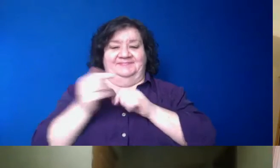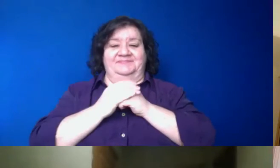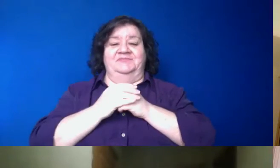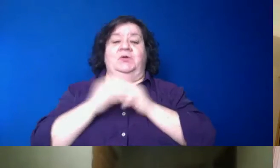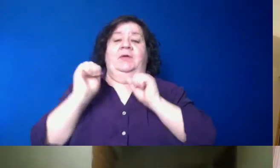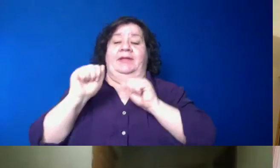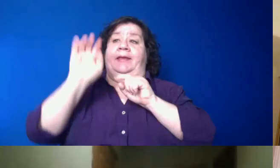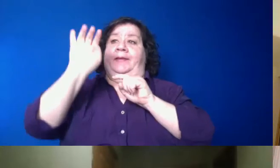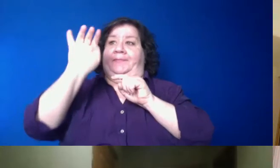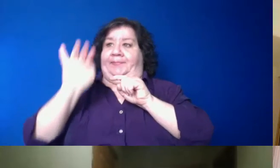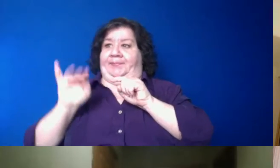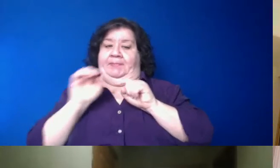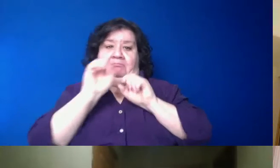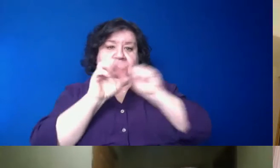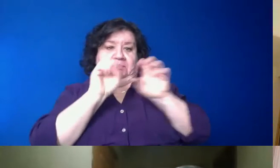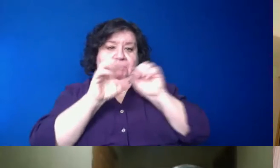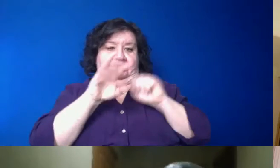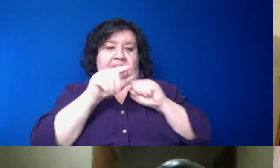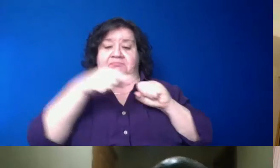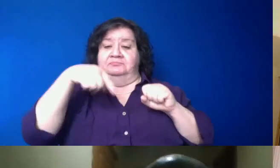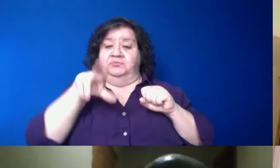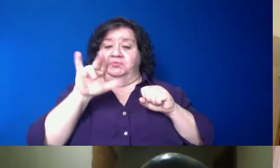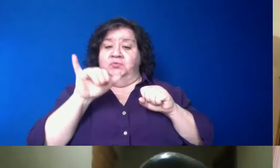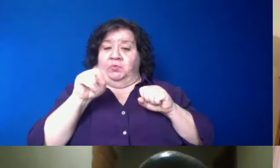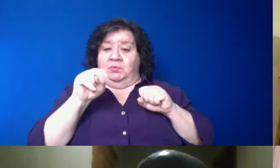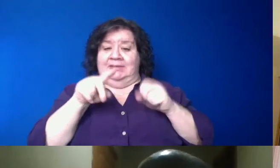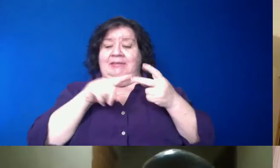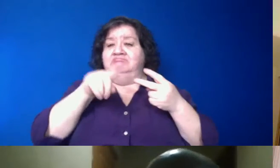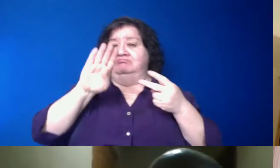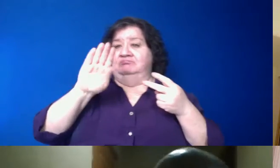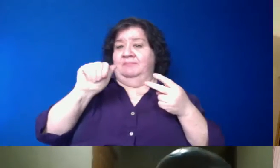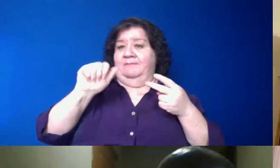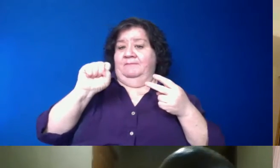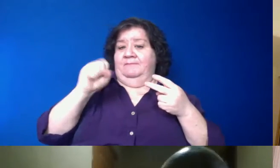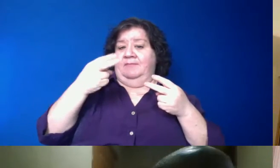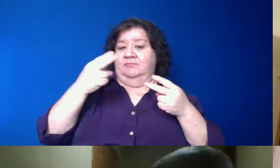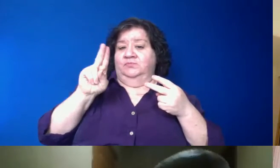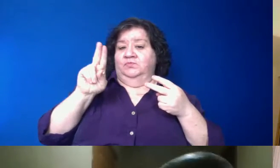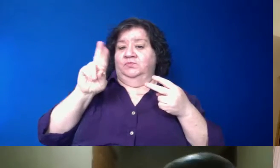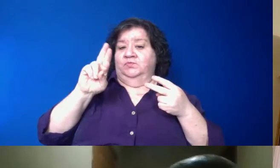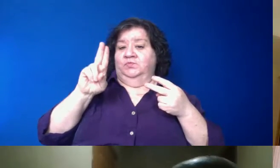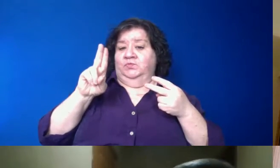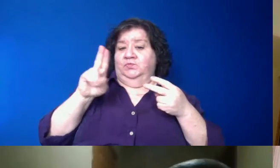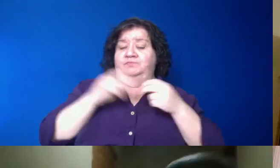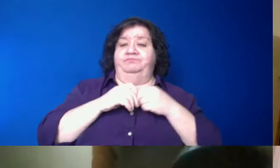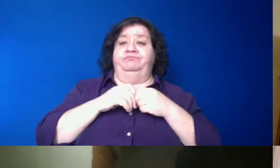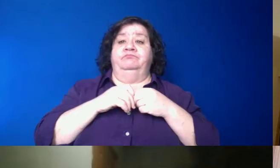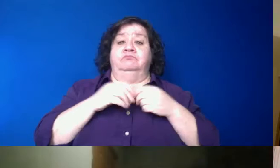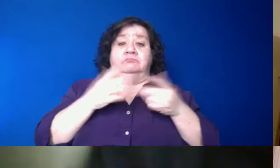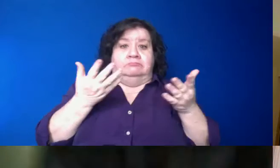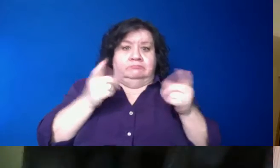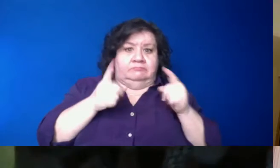you are not able to put them in the chat room, do let us know by going into